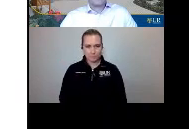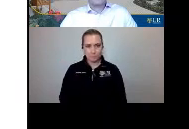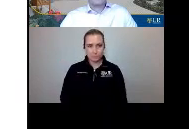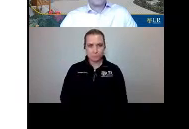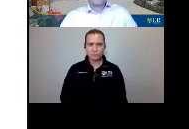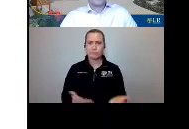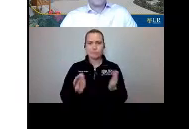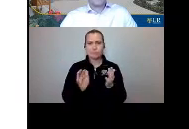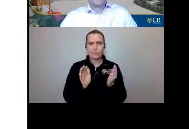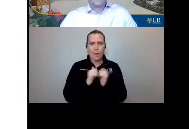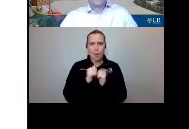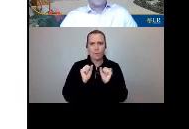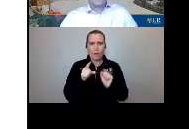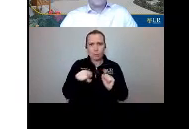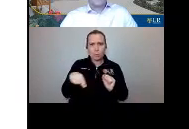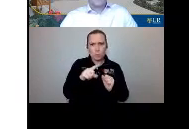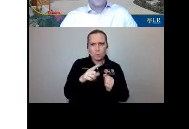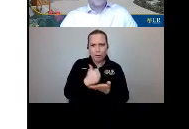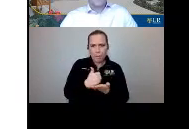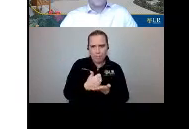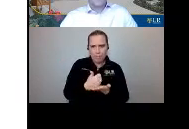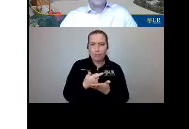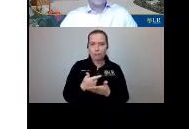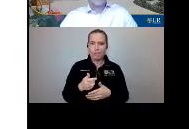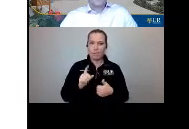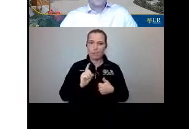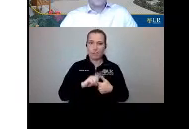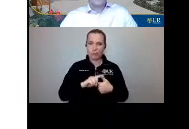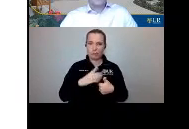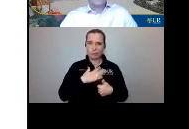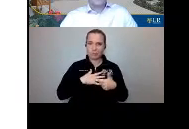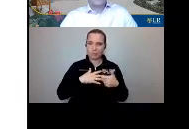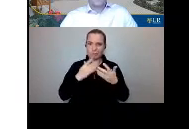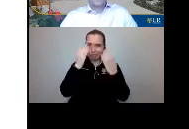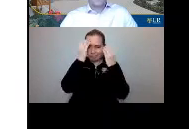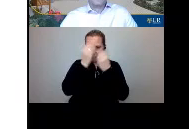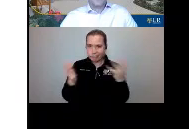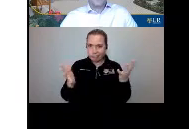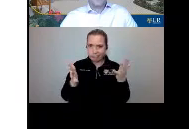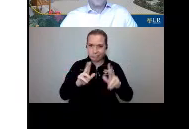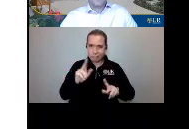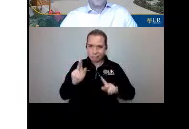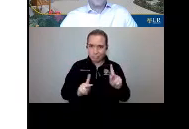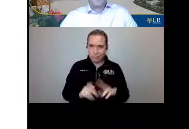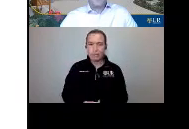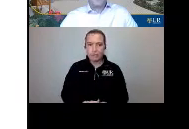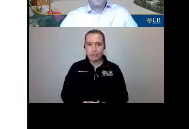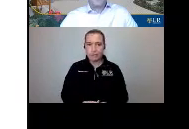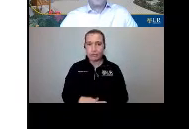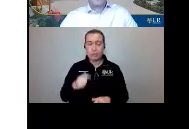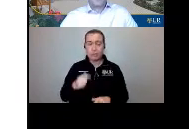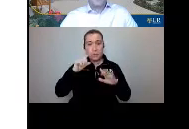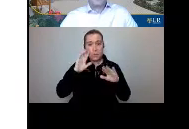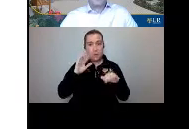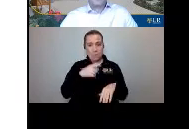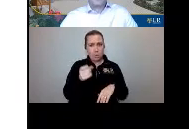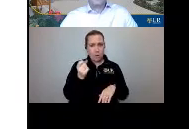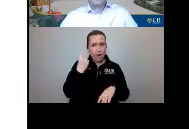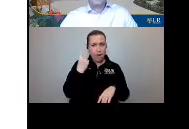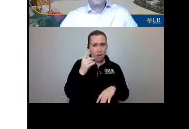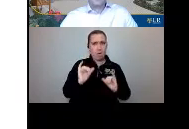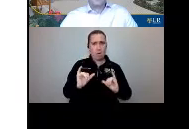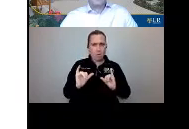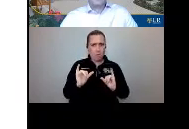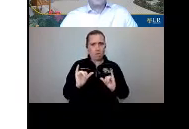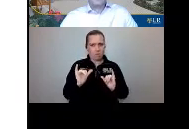first of all, spread the word. Hopefully I convinced you that lung cancer screening is a population health priority, and that the answer